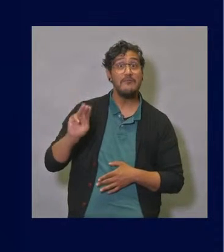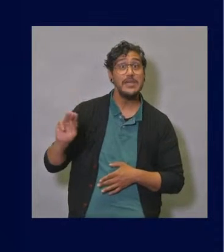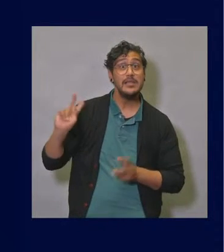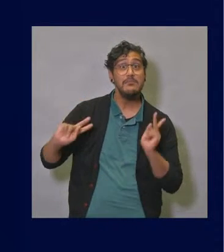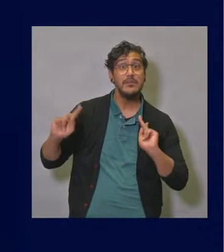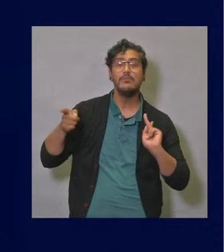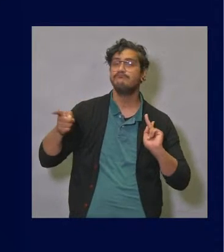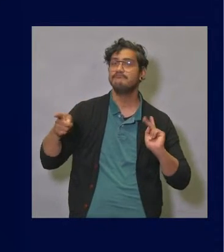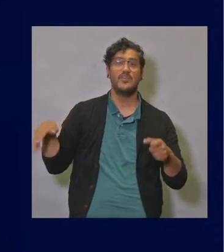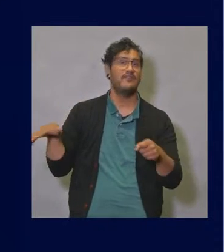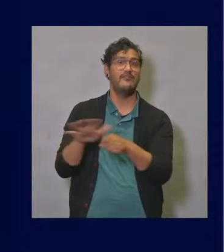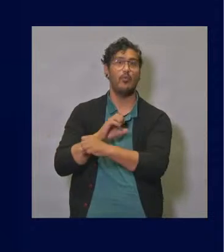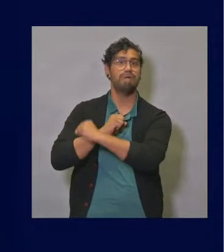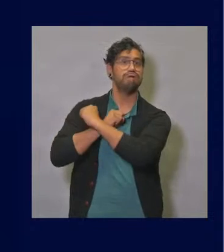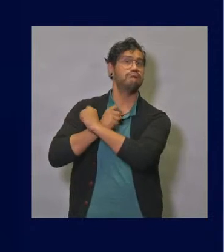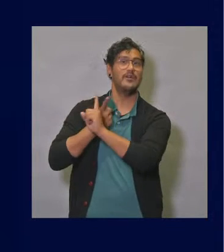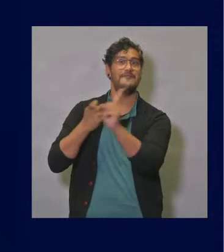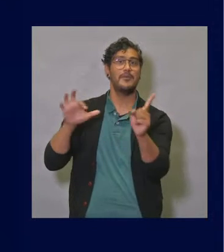protected. Next slide.